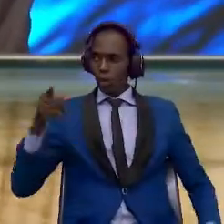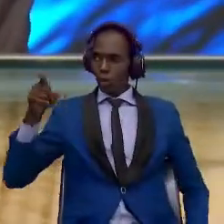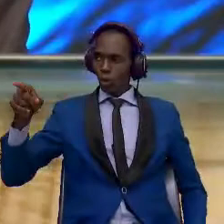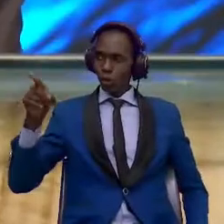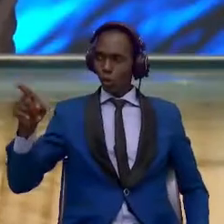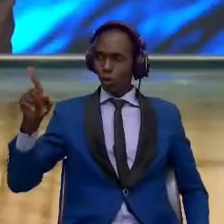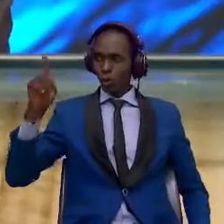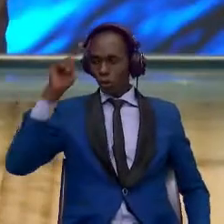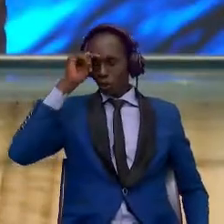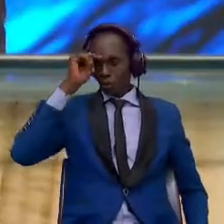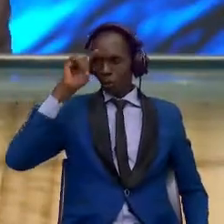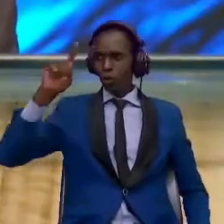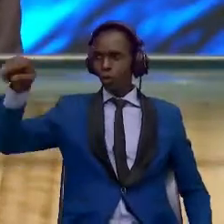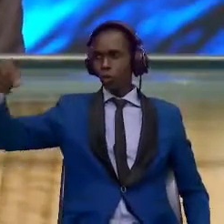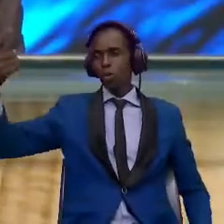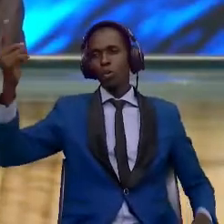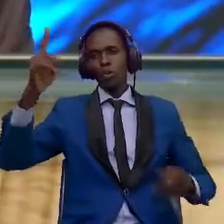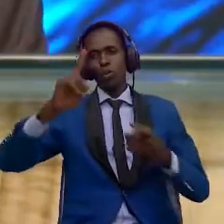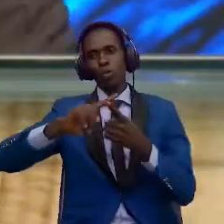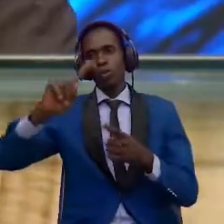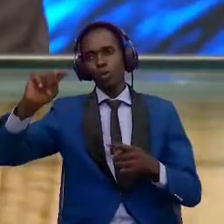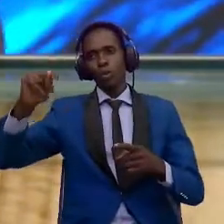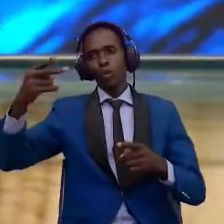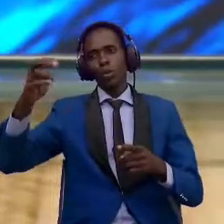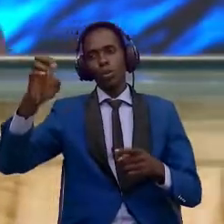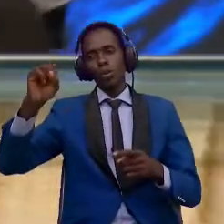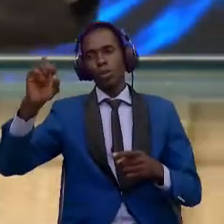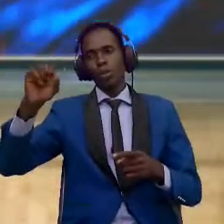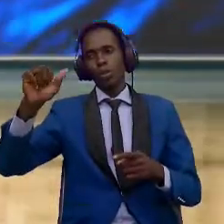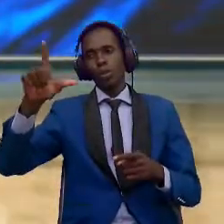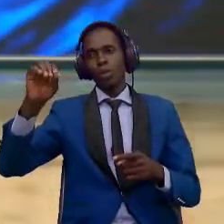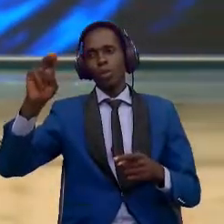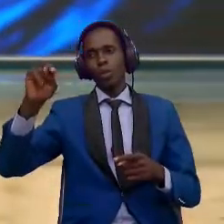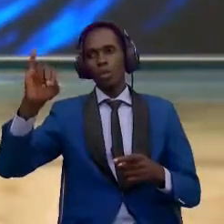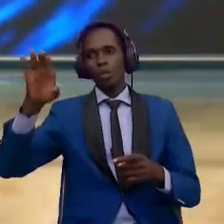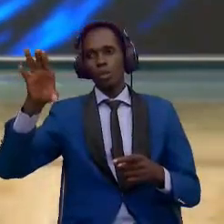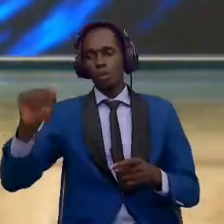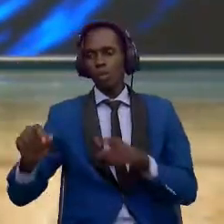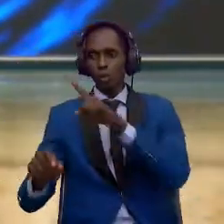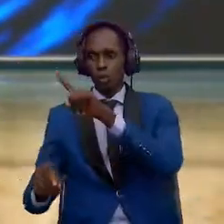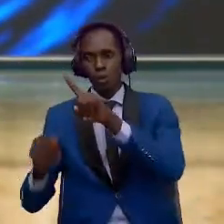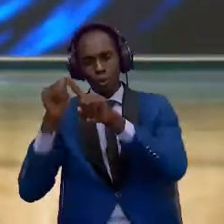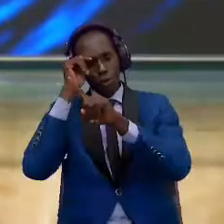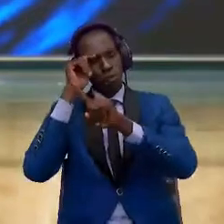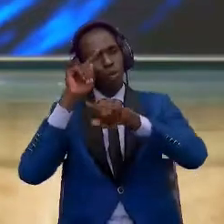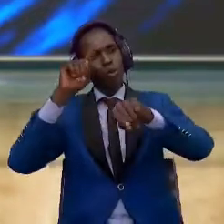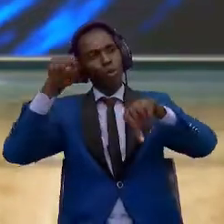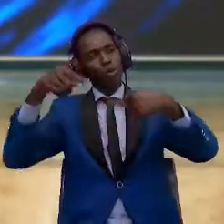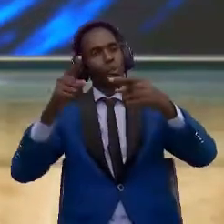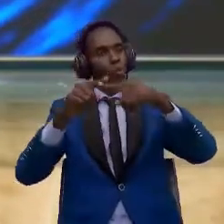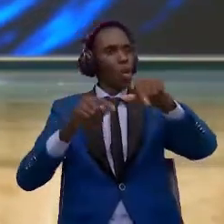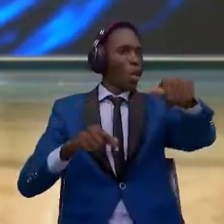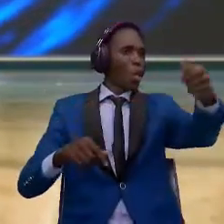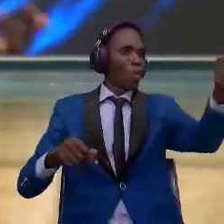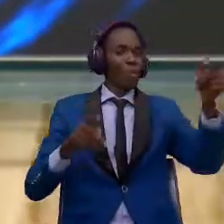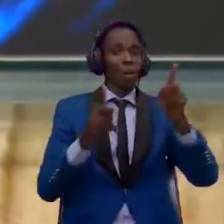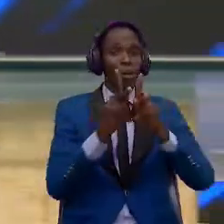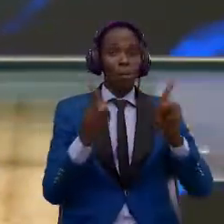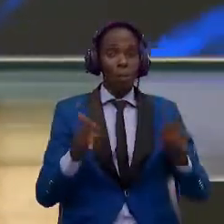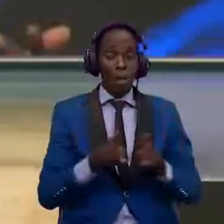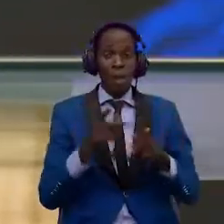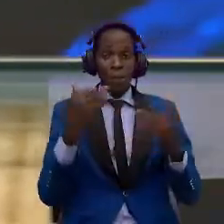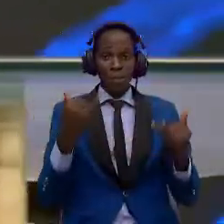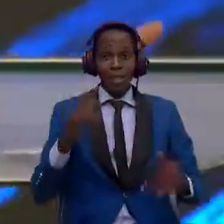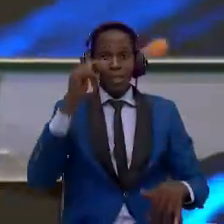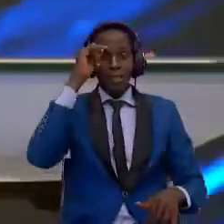I'm here now, go to Thessalonica. I am here now, go to Corinth. And Timothy had the courage,